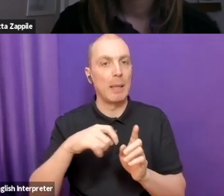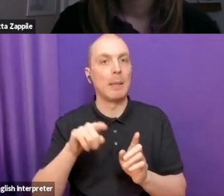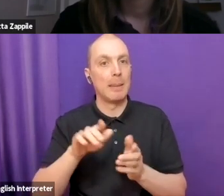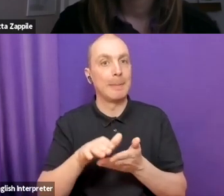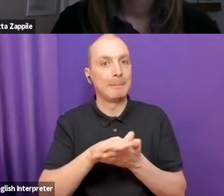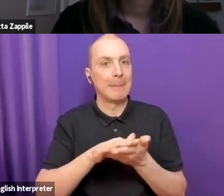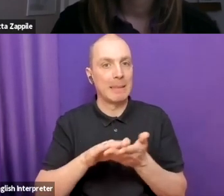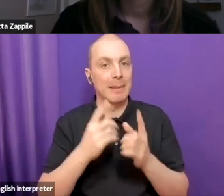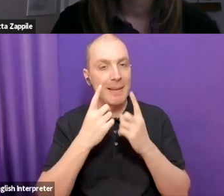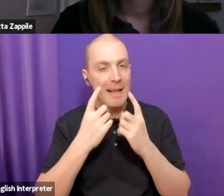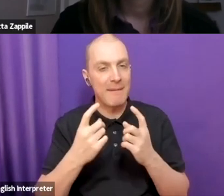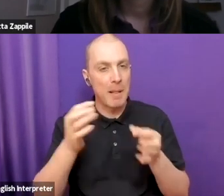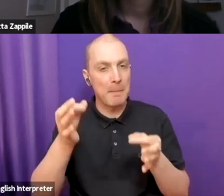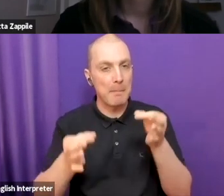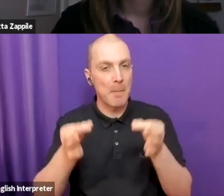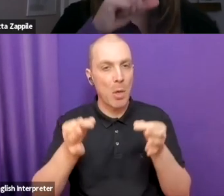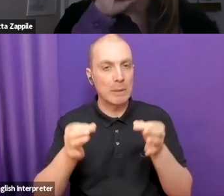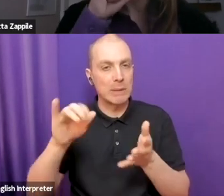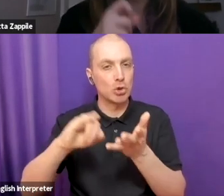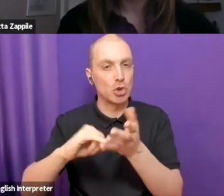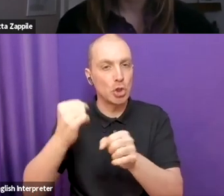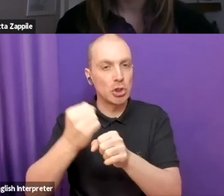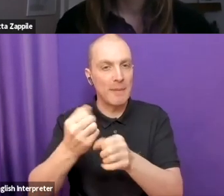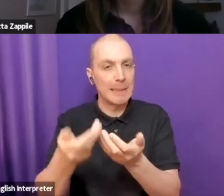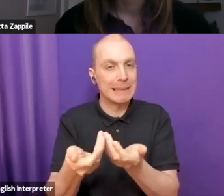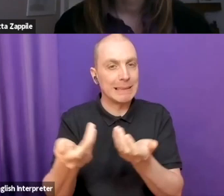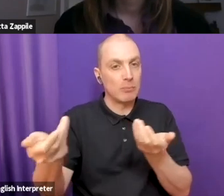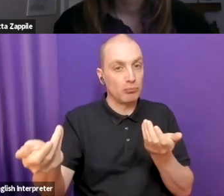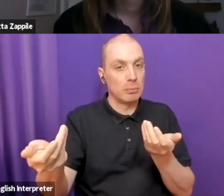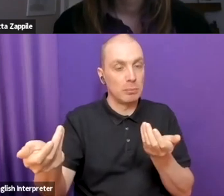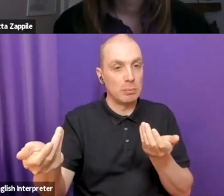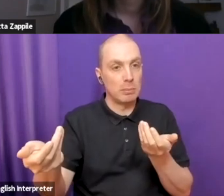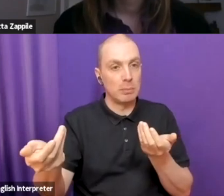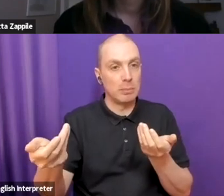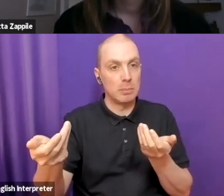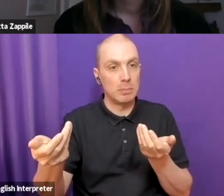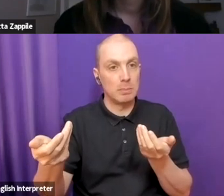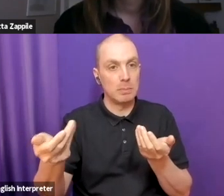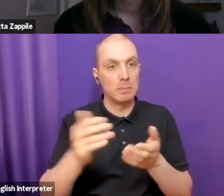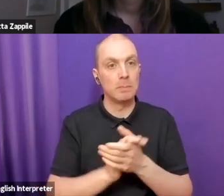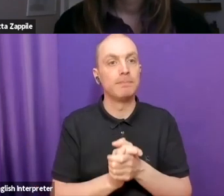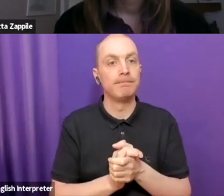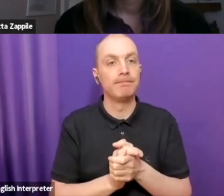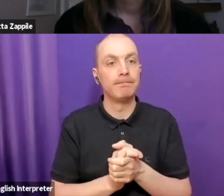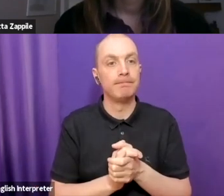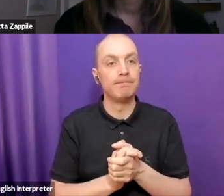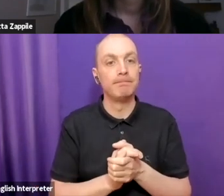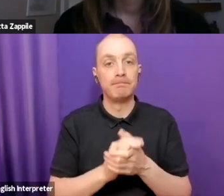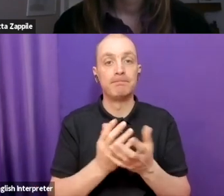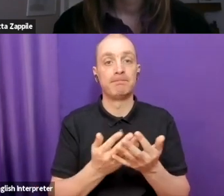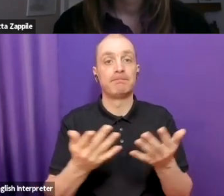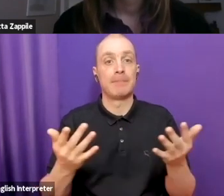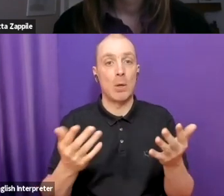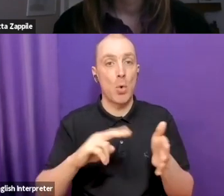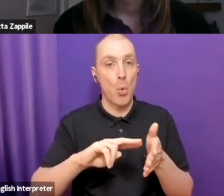we do, and it is quite effective, and we've done it for a number of years, and I know many of the organizations here